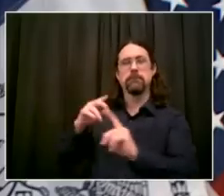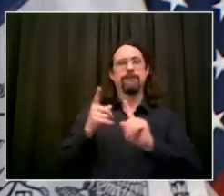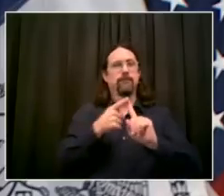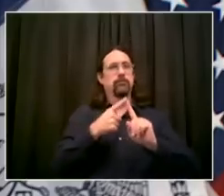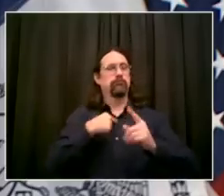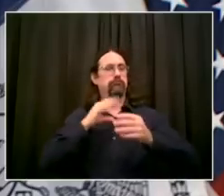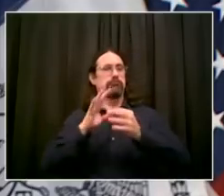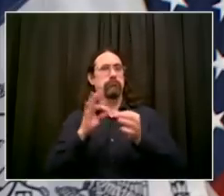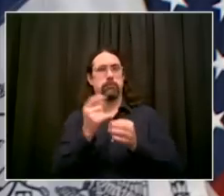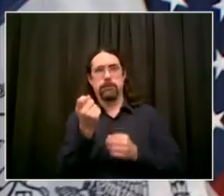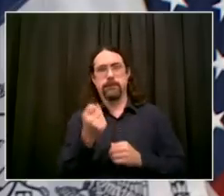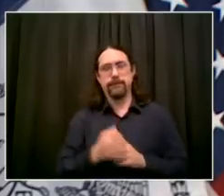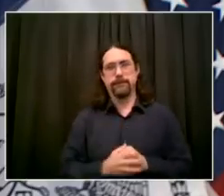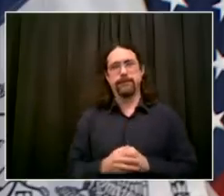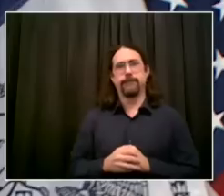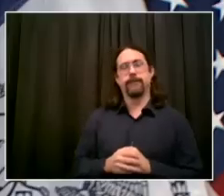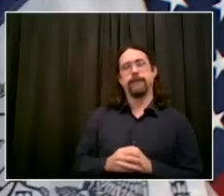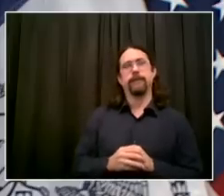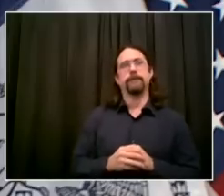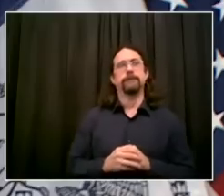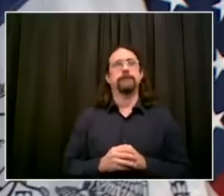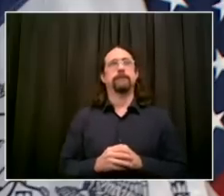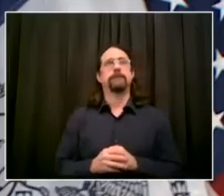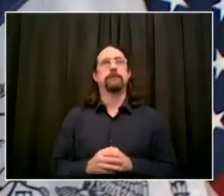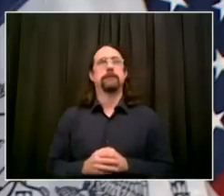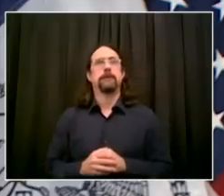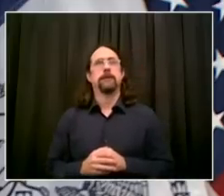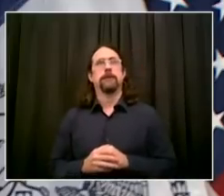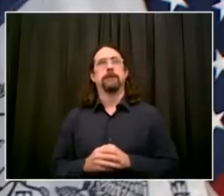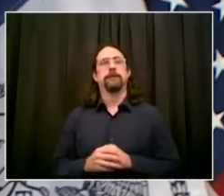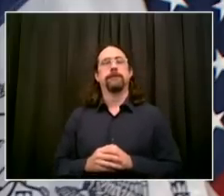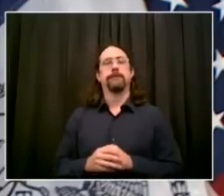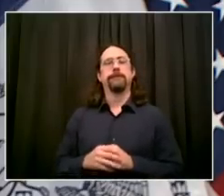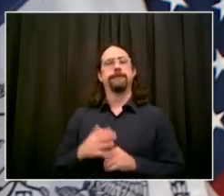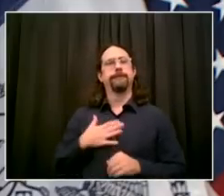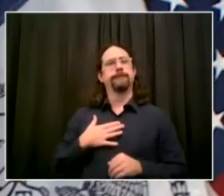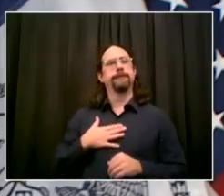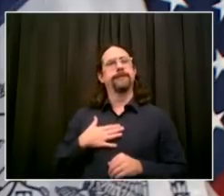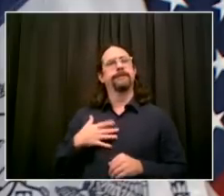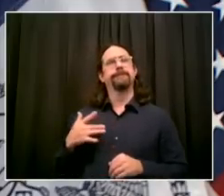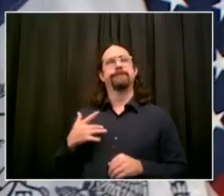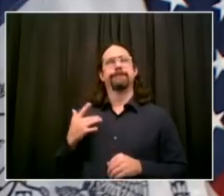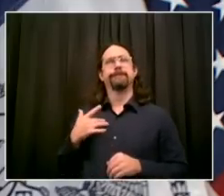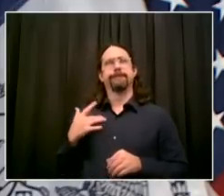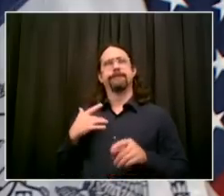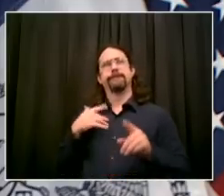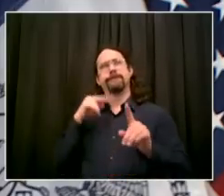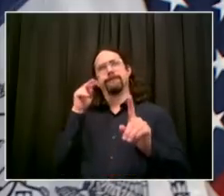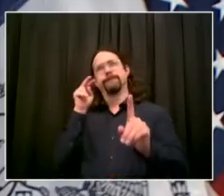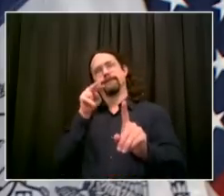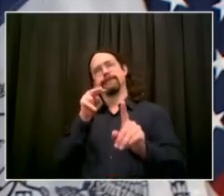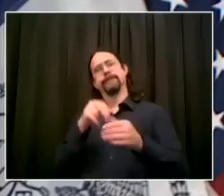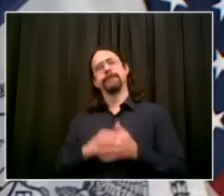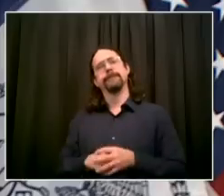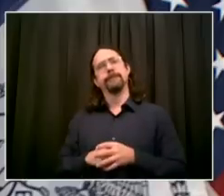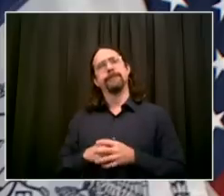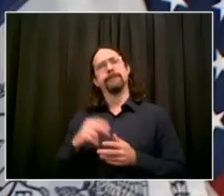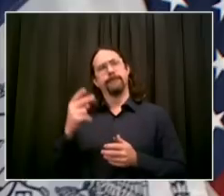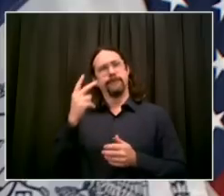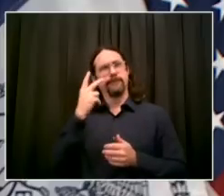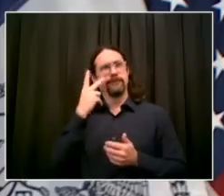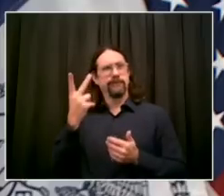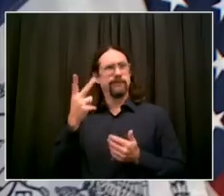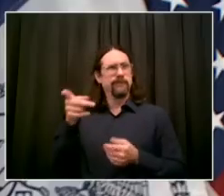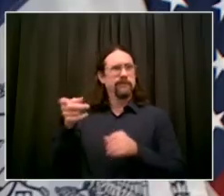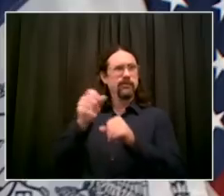I think we are seeing, obviously, with the number of areas of Brooklyn and Queens affected, something that